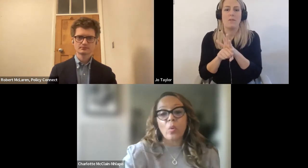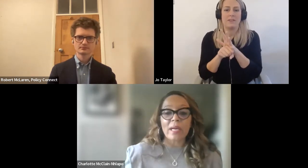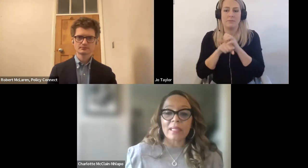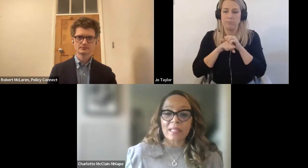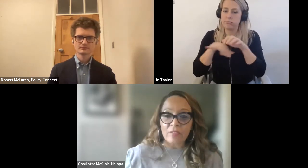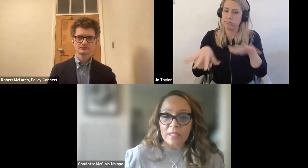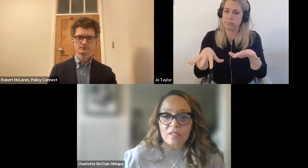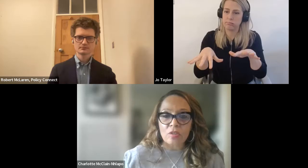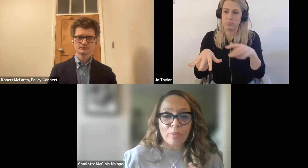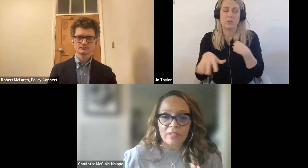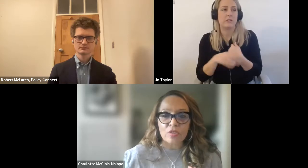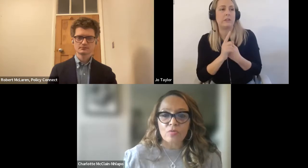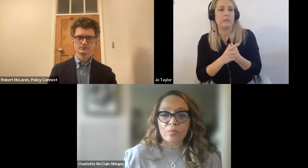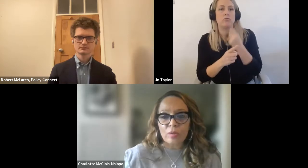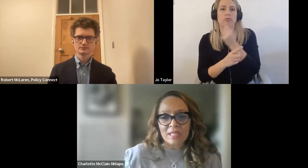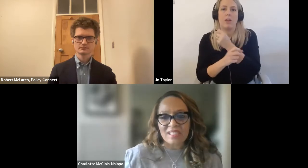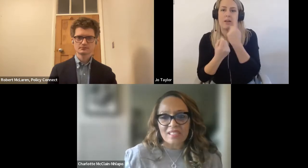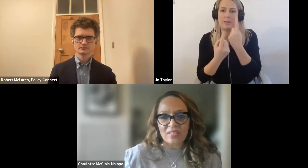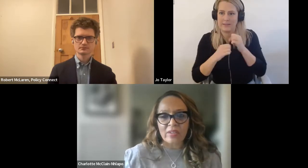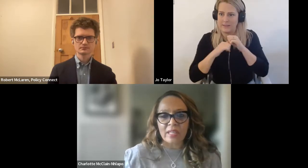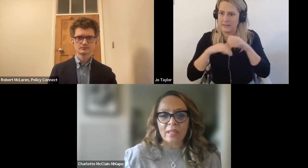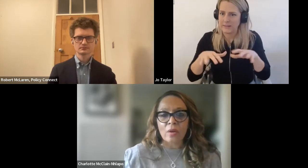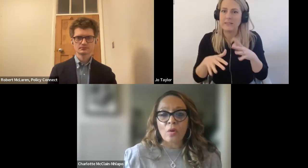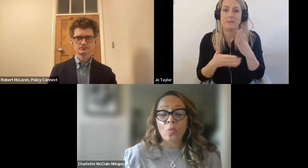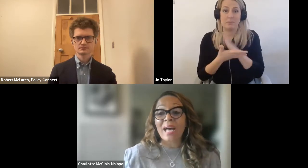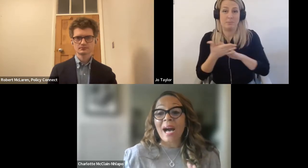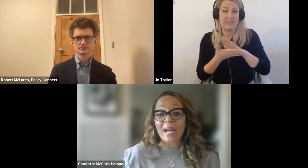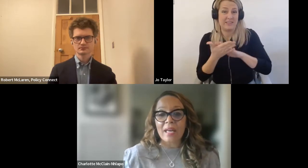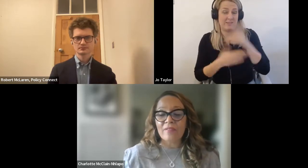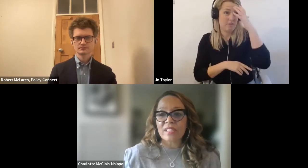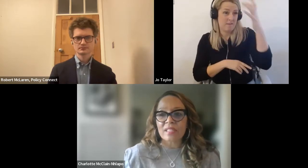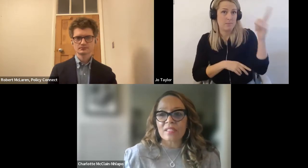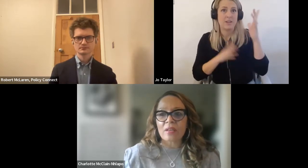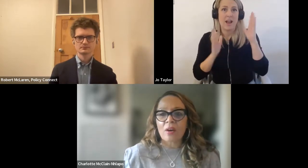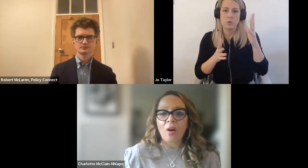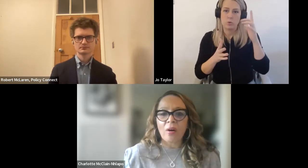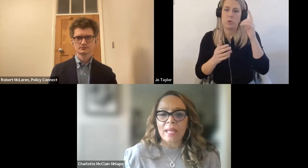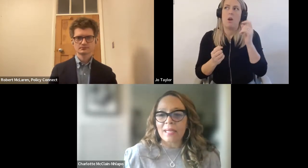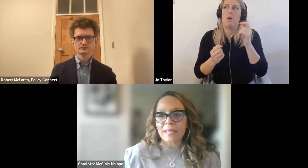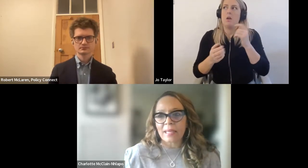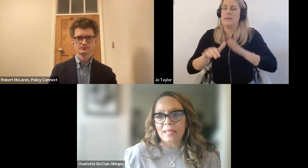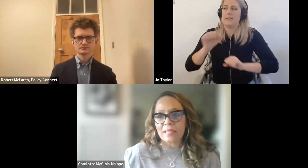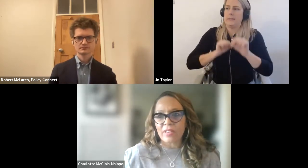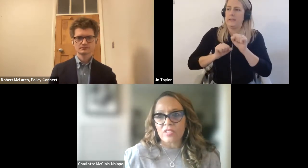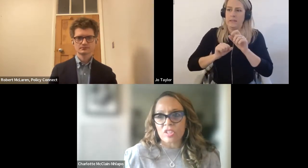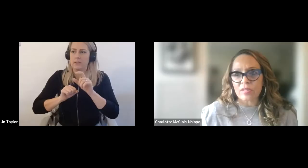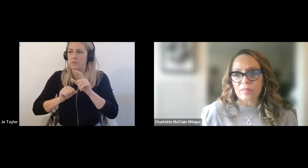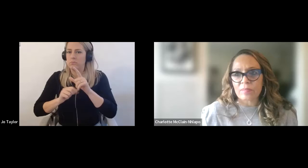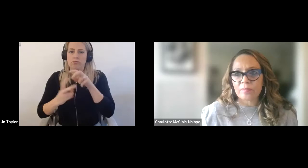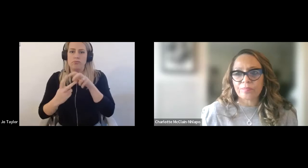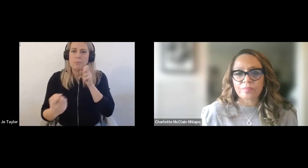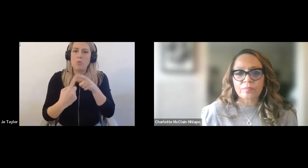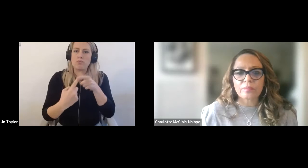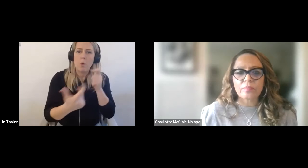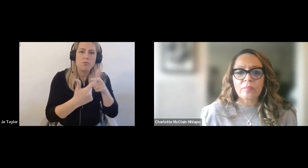itself and required governments to pivot to remote distance learning with a high emphasis on EdTech interventions.